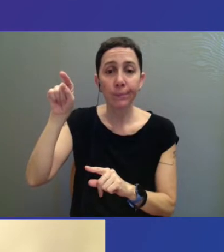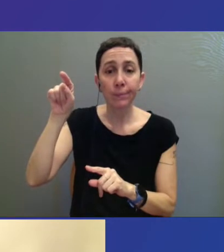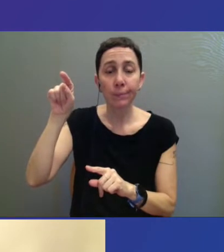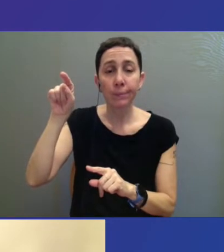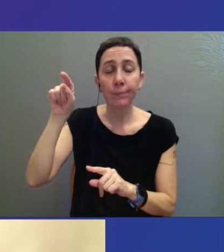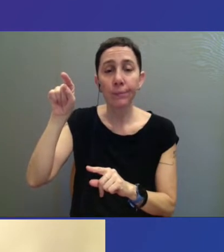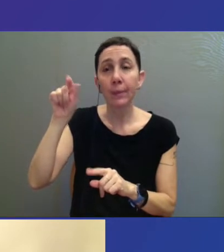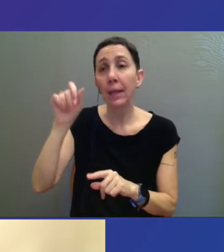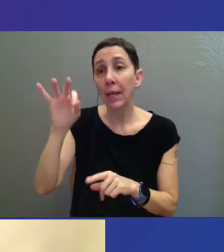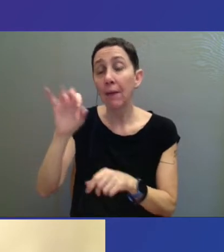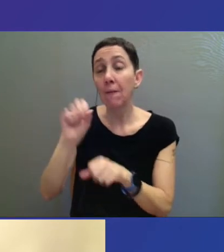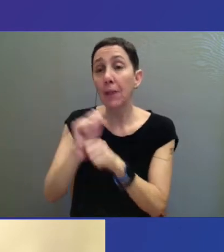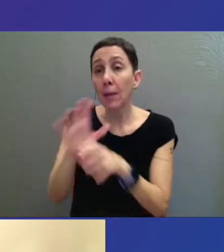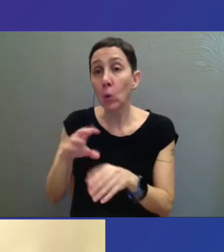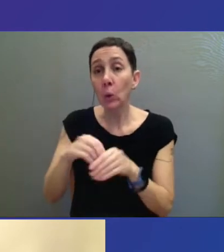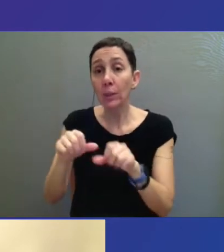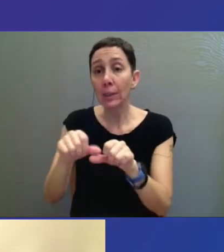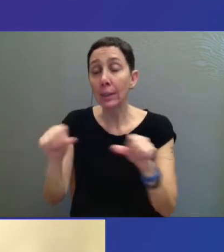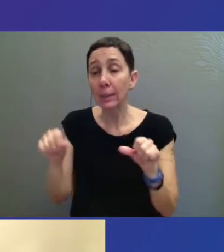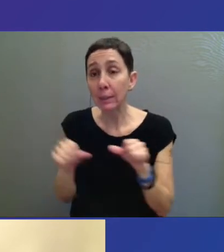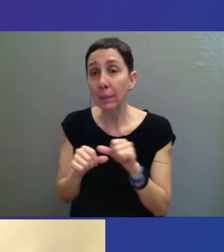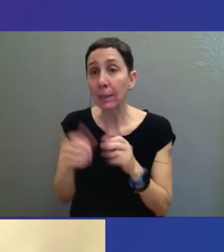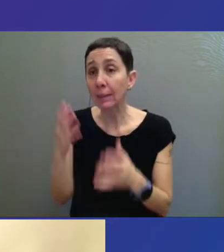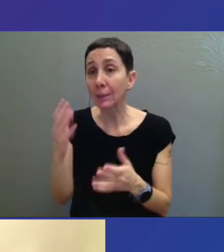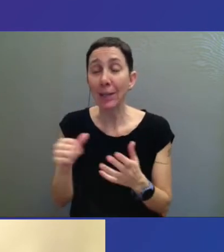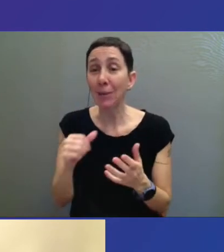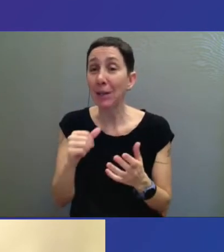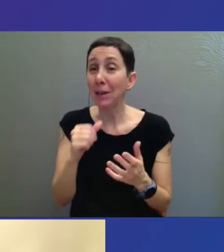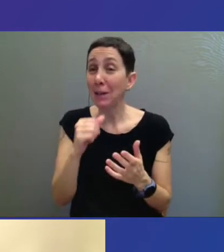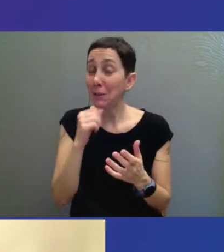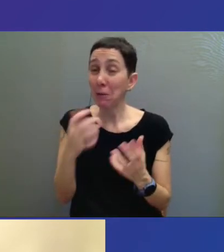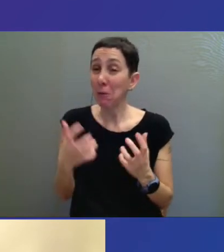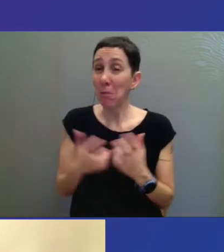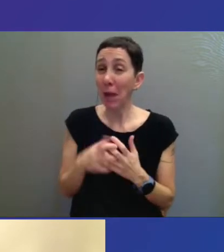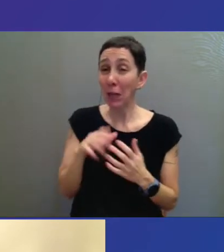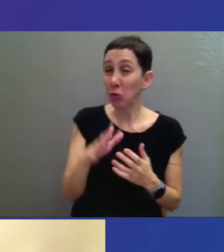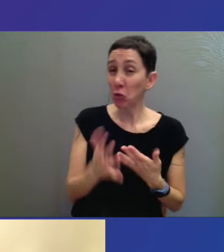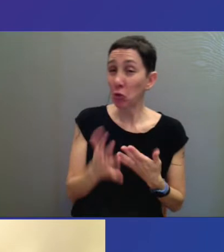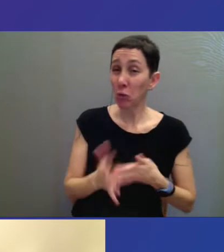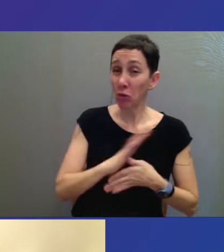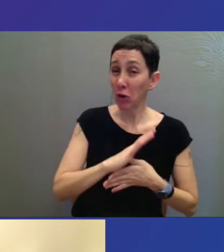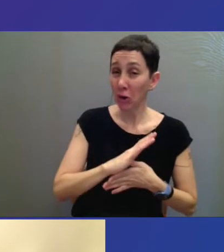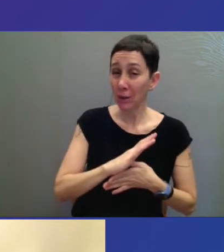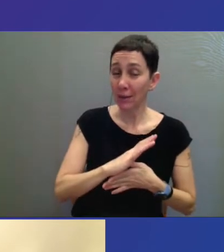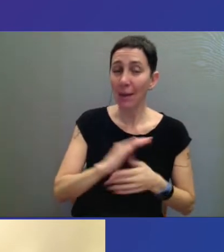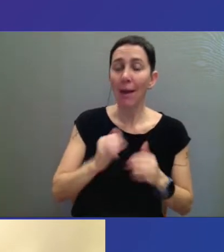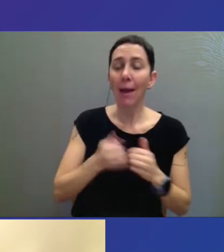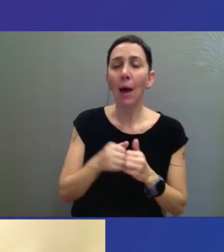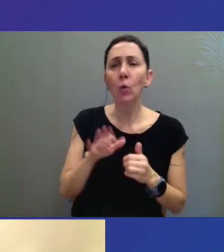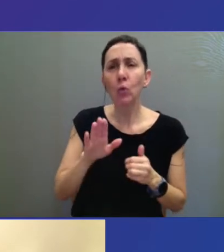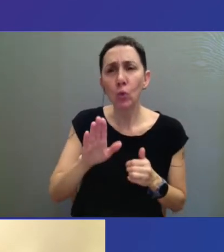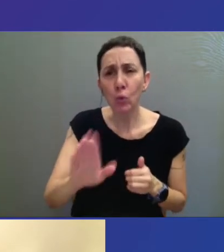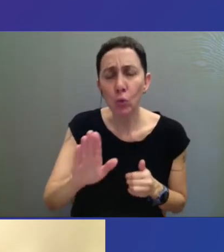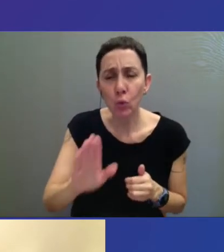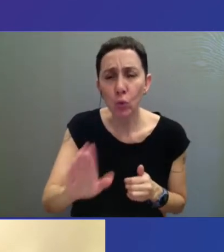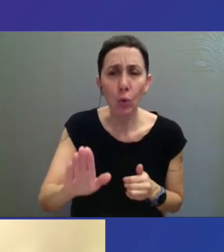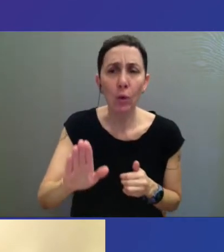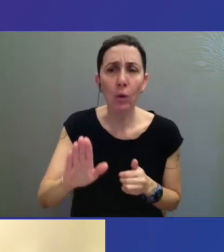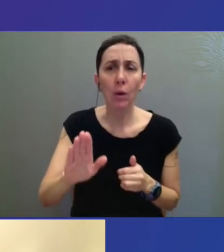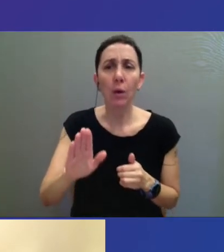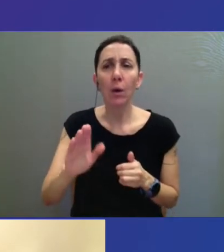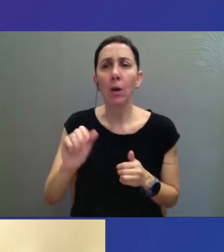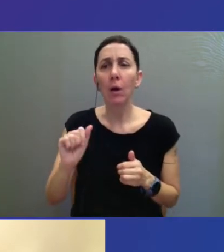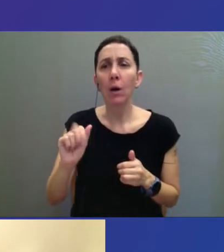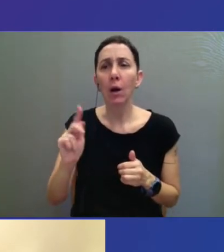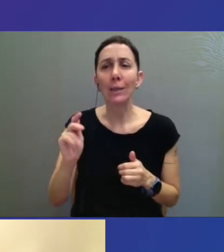employers in the space are not aligned with what you care about. Like, how has your own artistic choices been